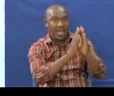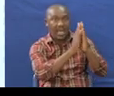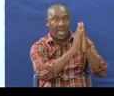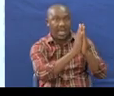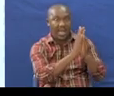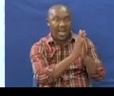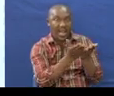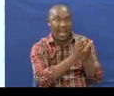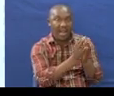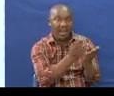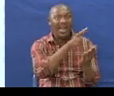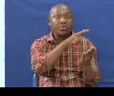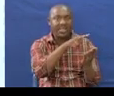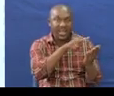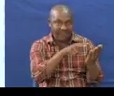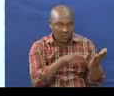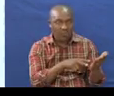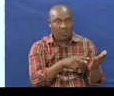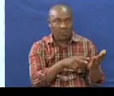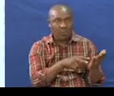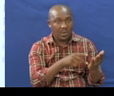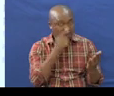This deals with the process of